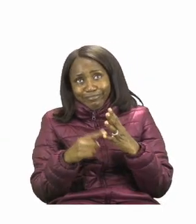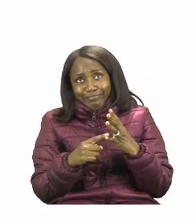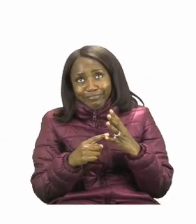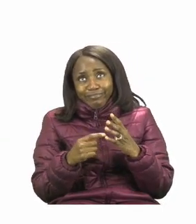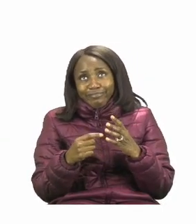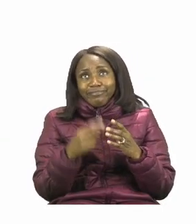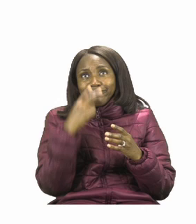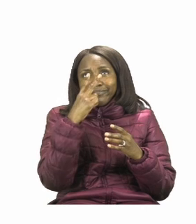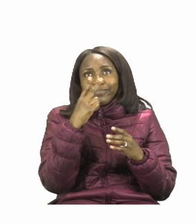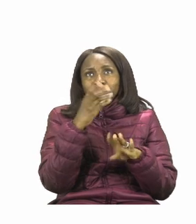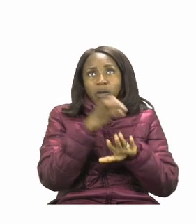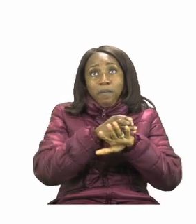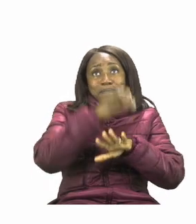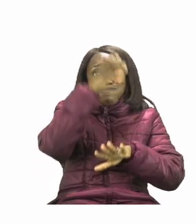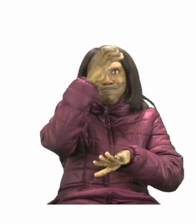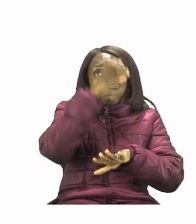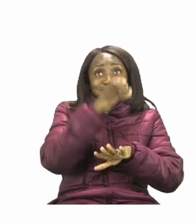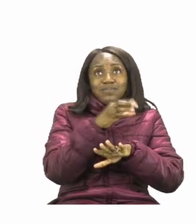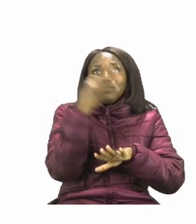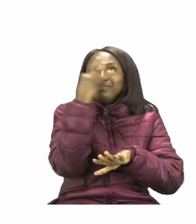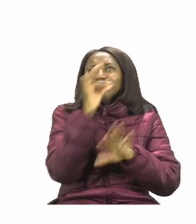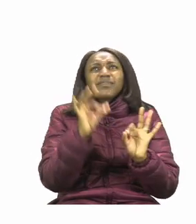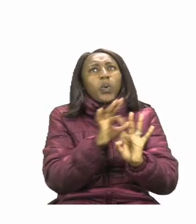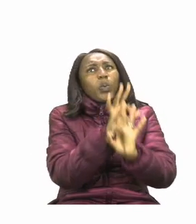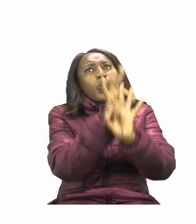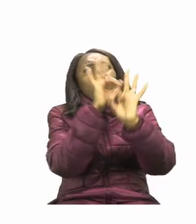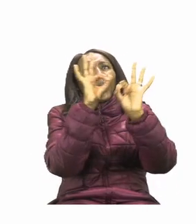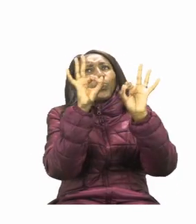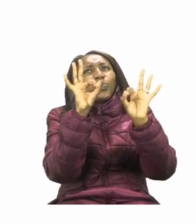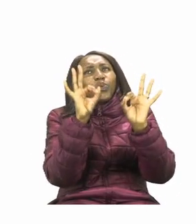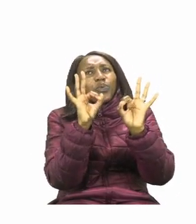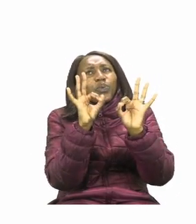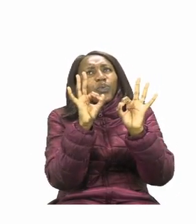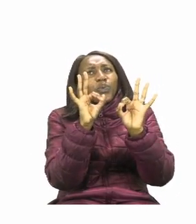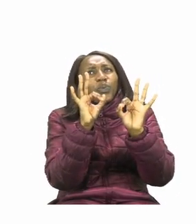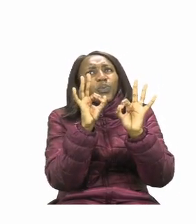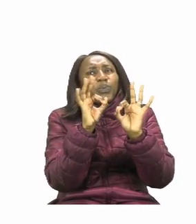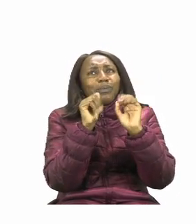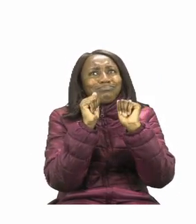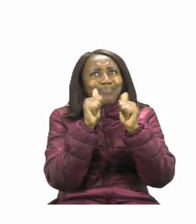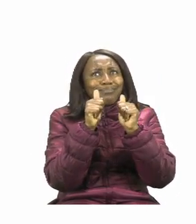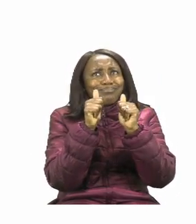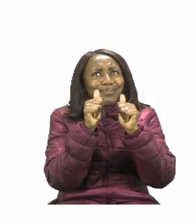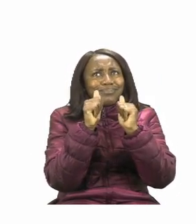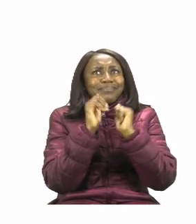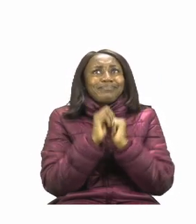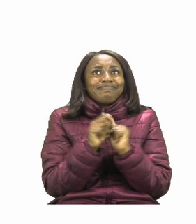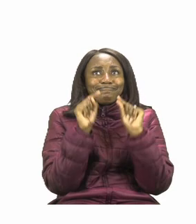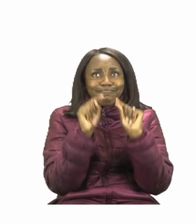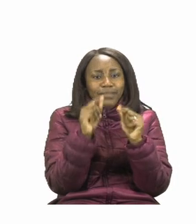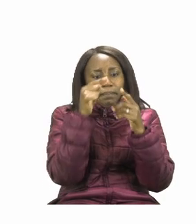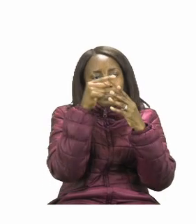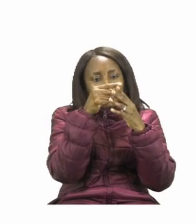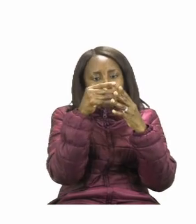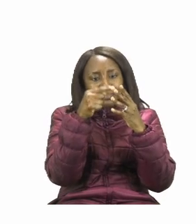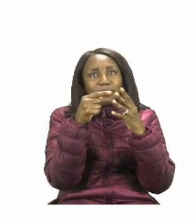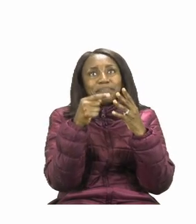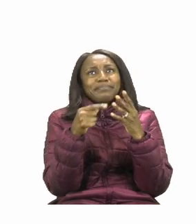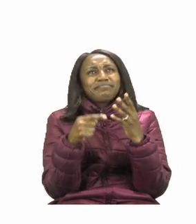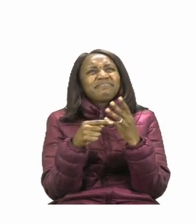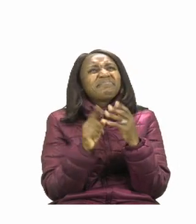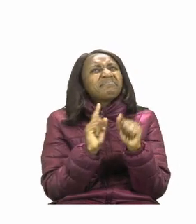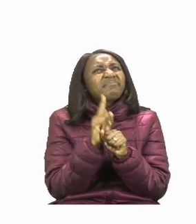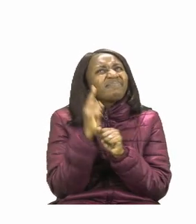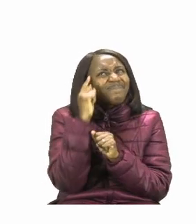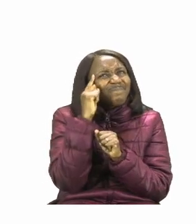a beautiful vase. So now we have to number them. Which one do you